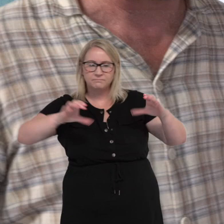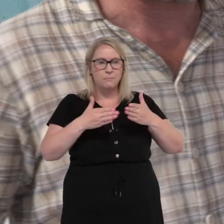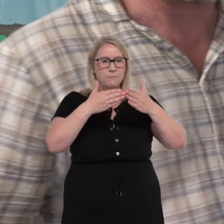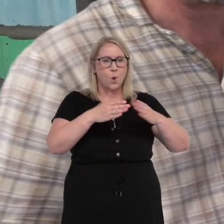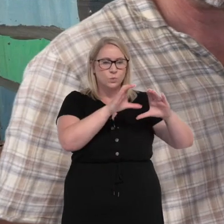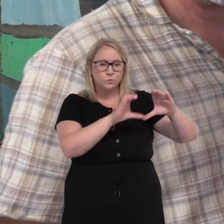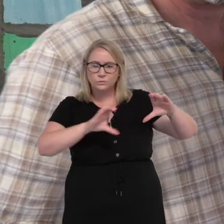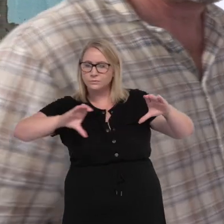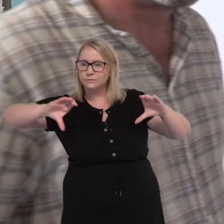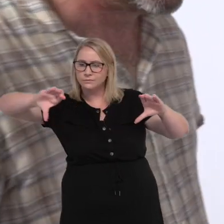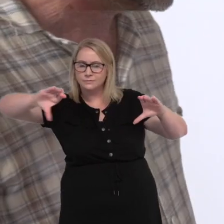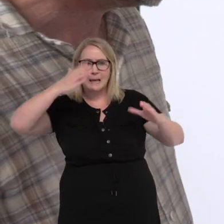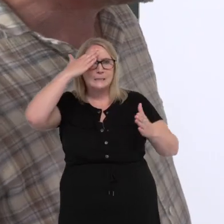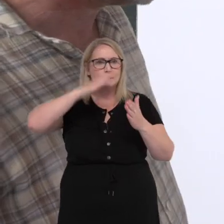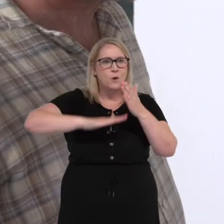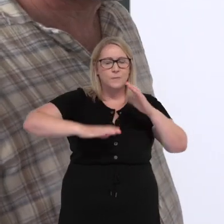his beloved